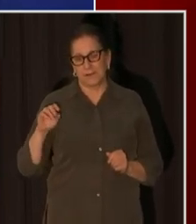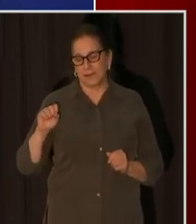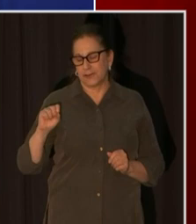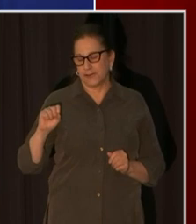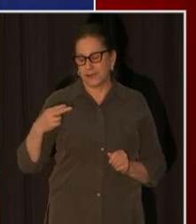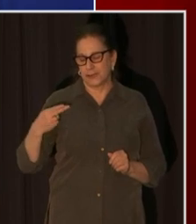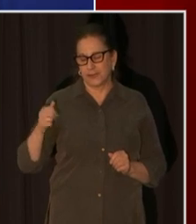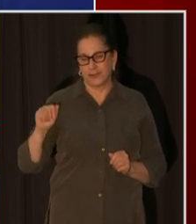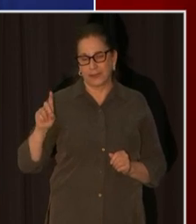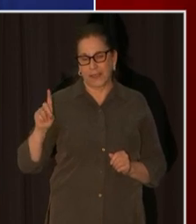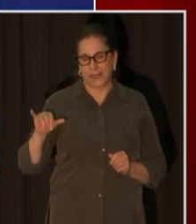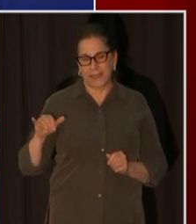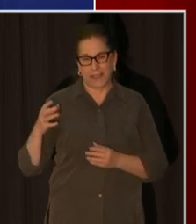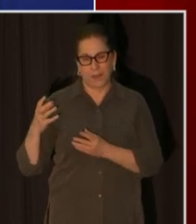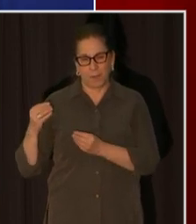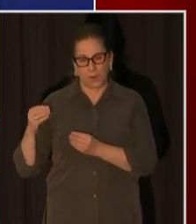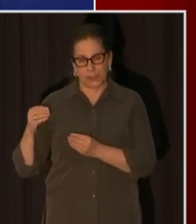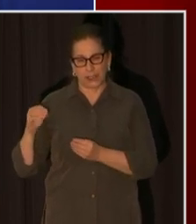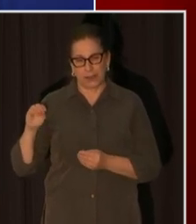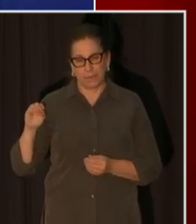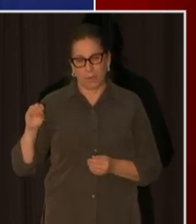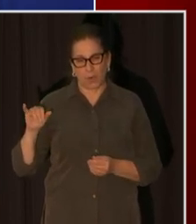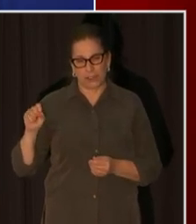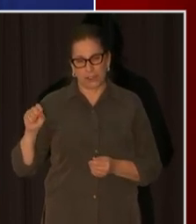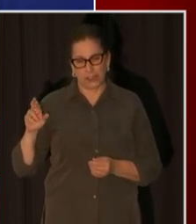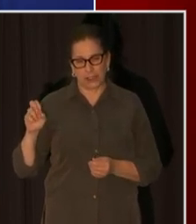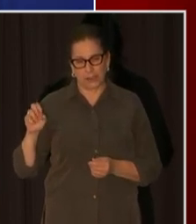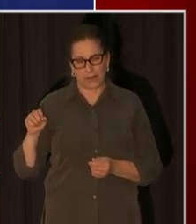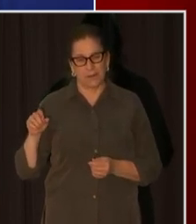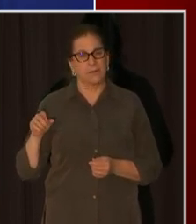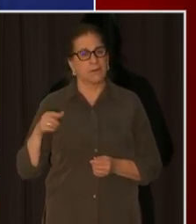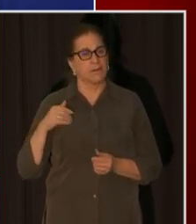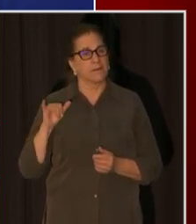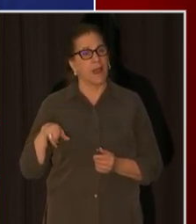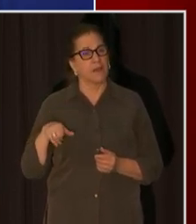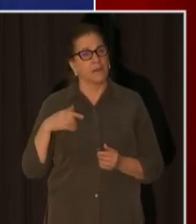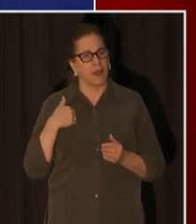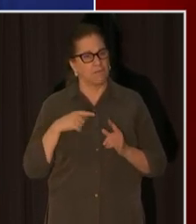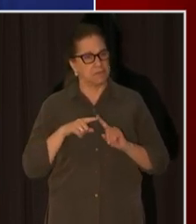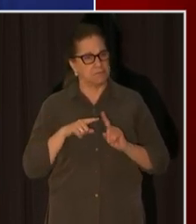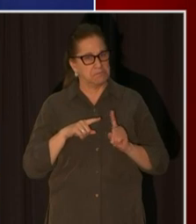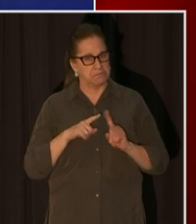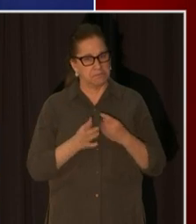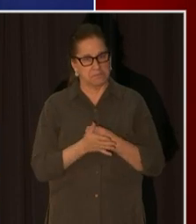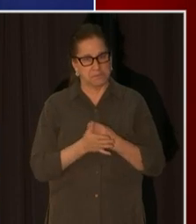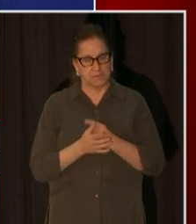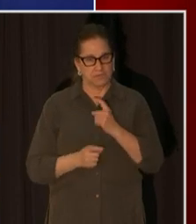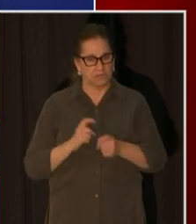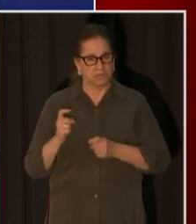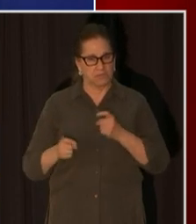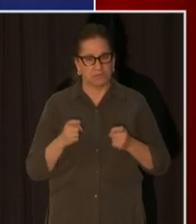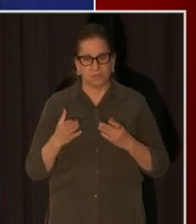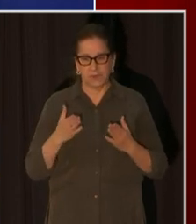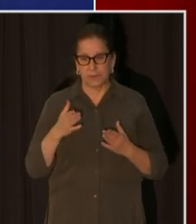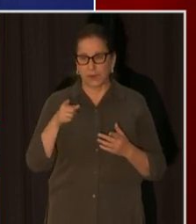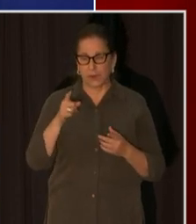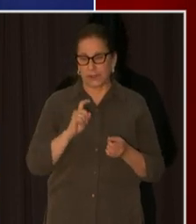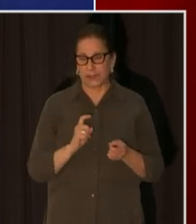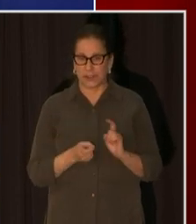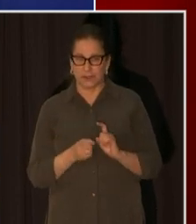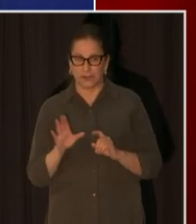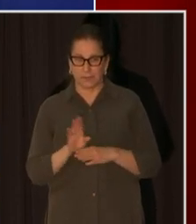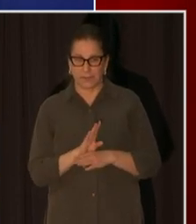debt, it's just going to be hard for you. Because this is going to be a longer